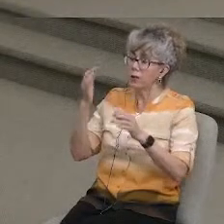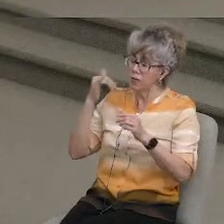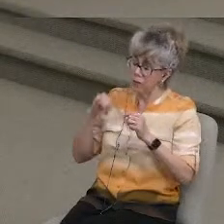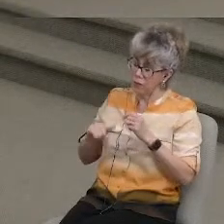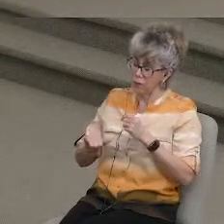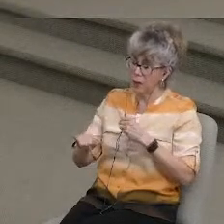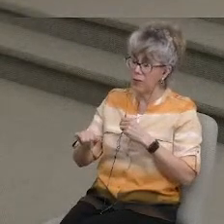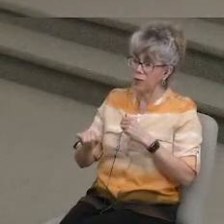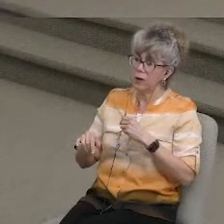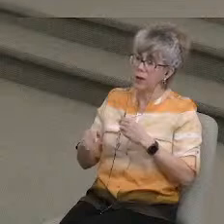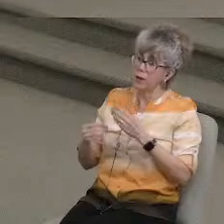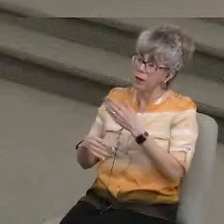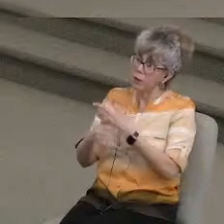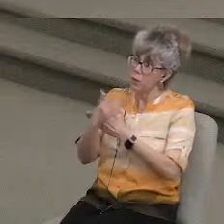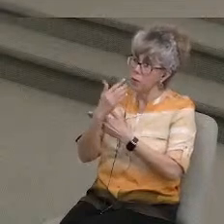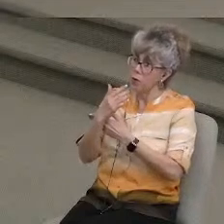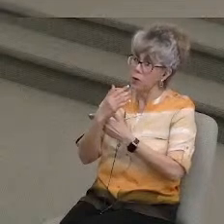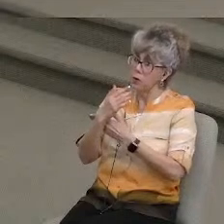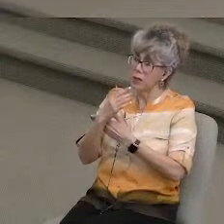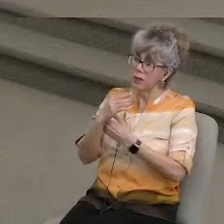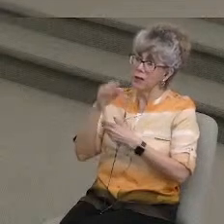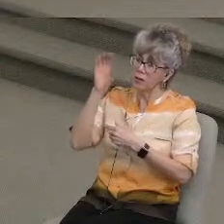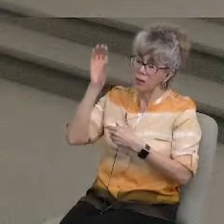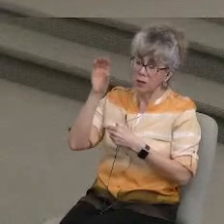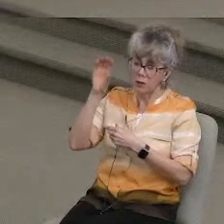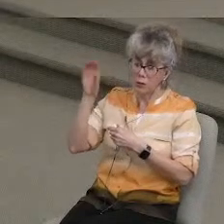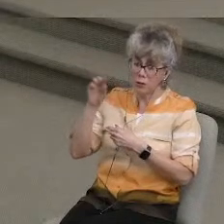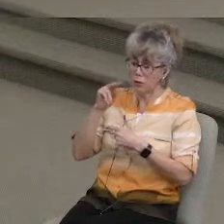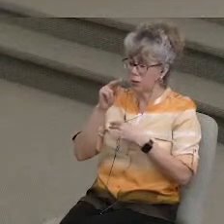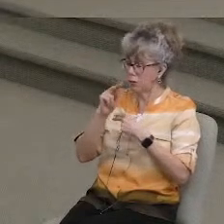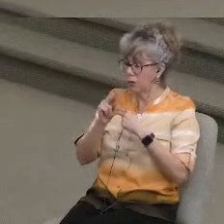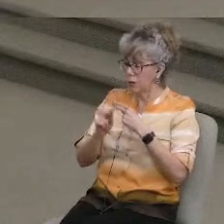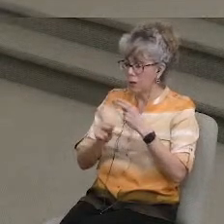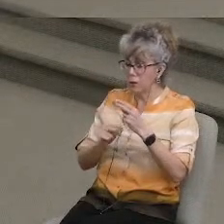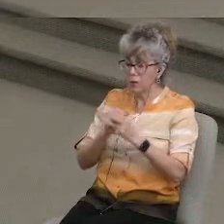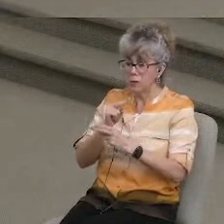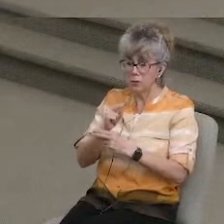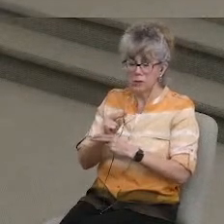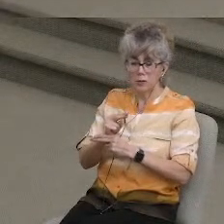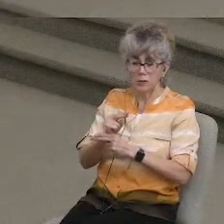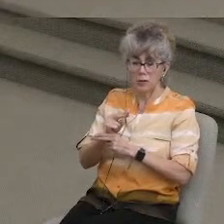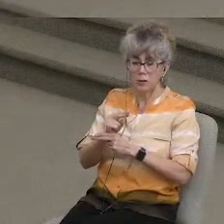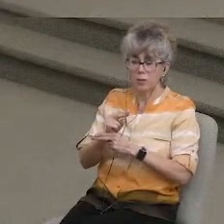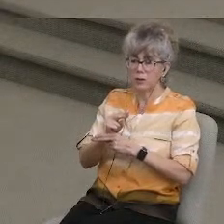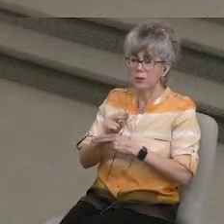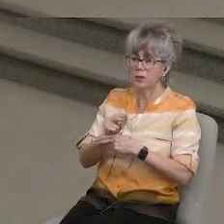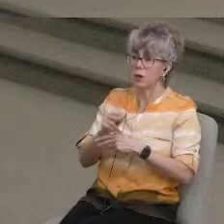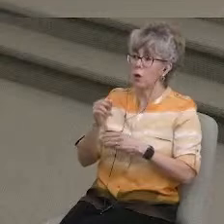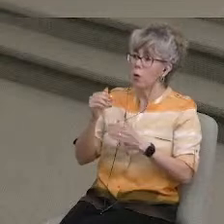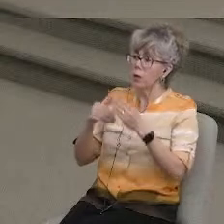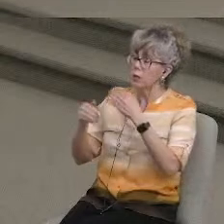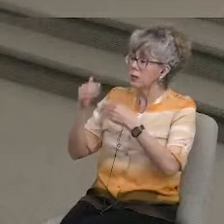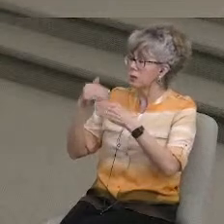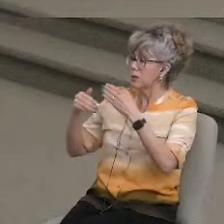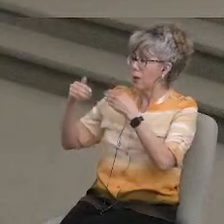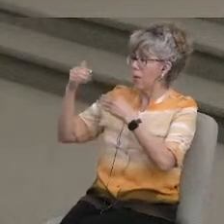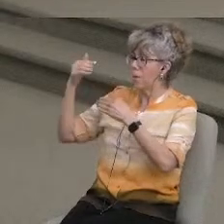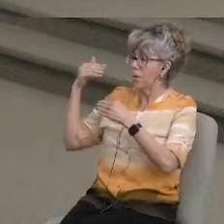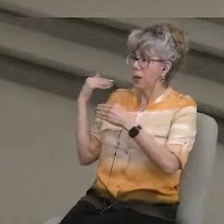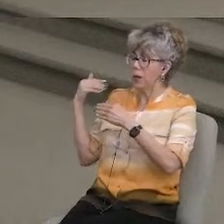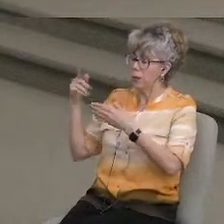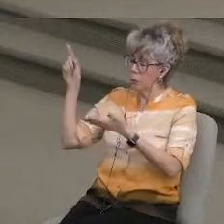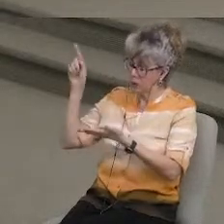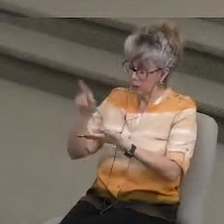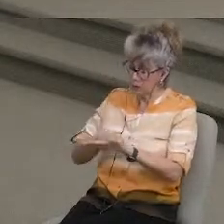sin worldwide, universe-wide, the curse of sin in your life was reversed and it was